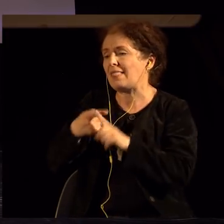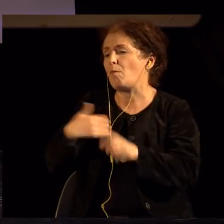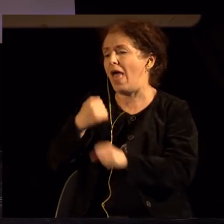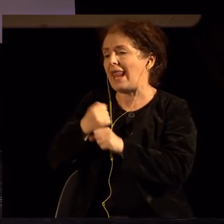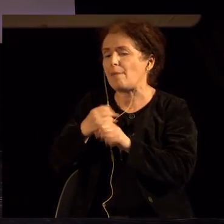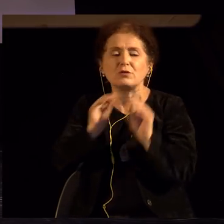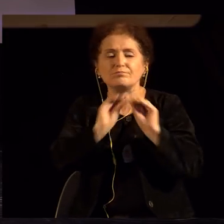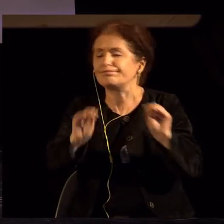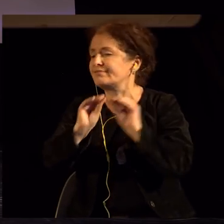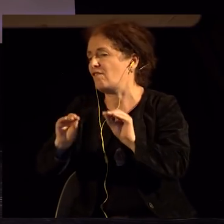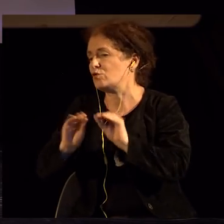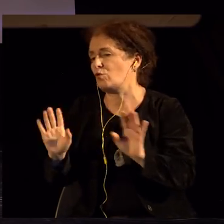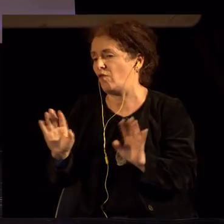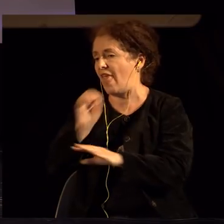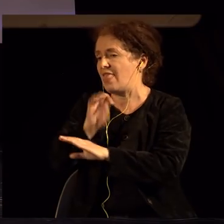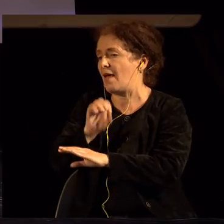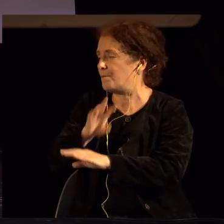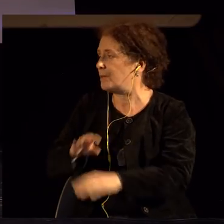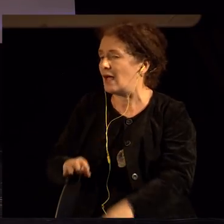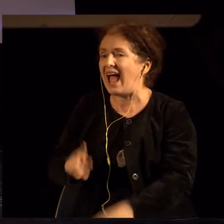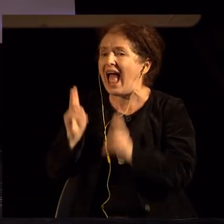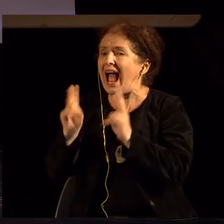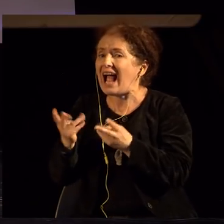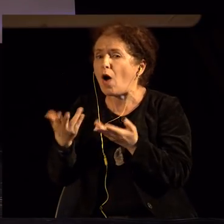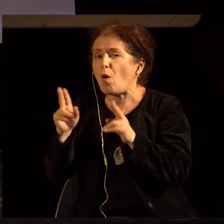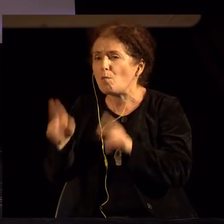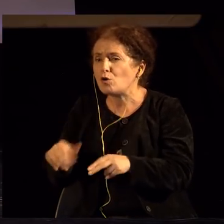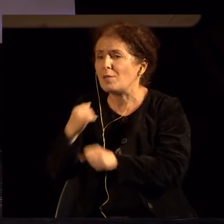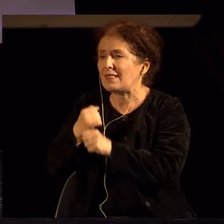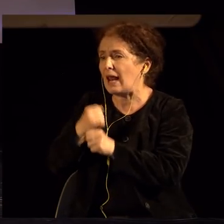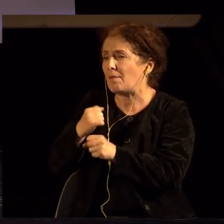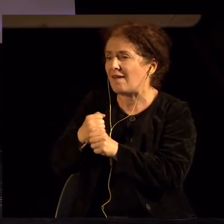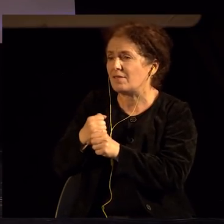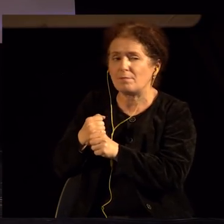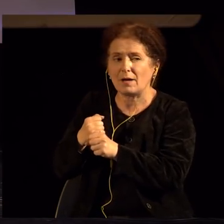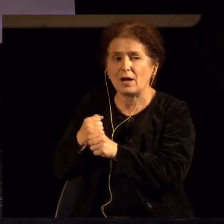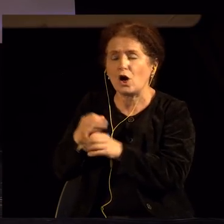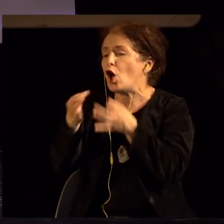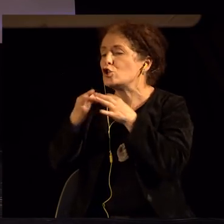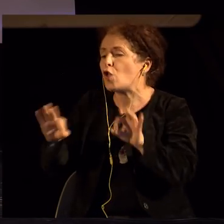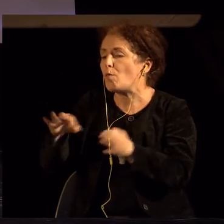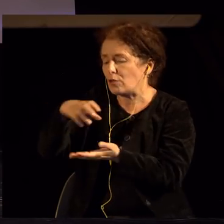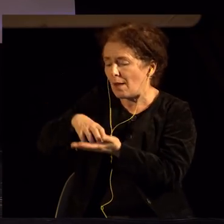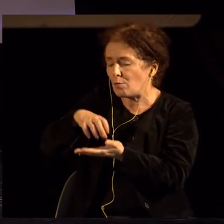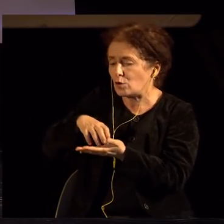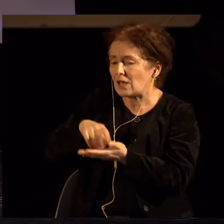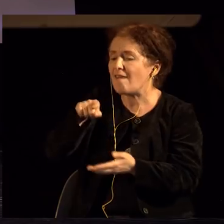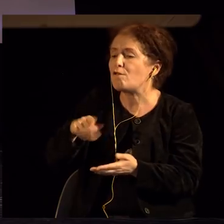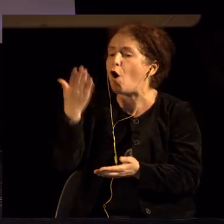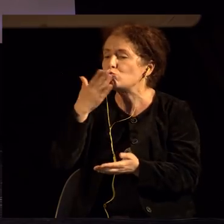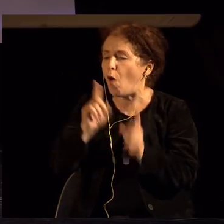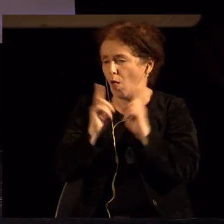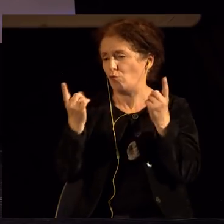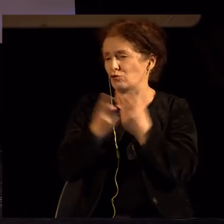And so, if we can create an open space in the classroom, where it's allowed, where it's